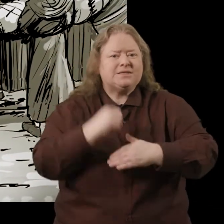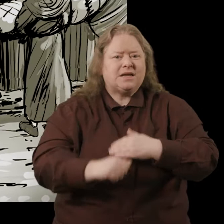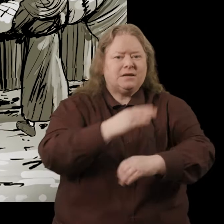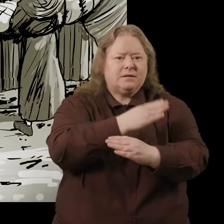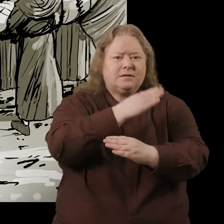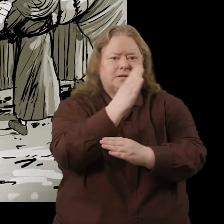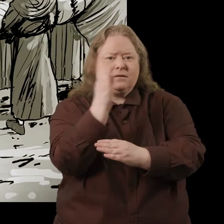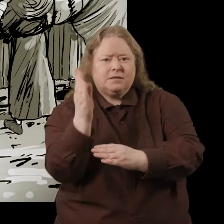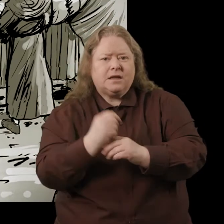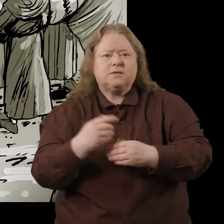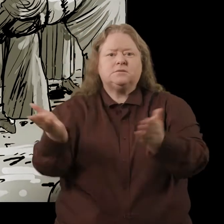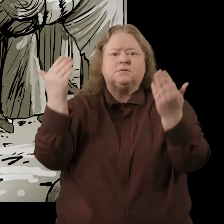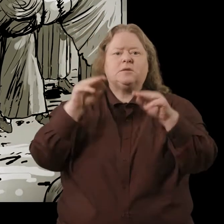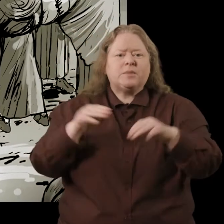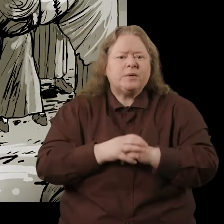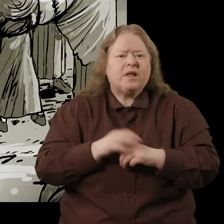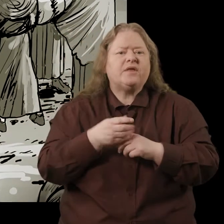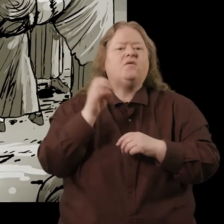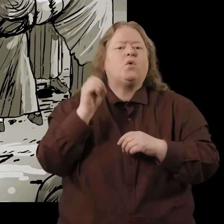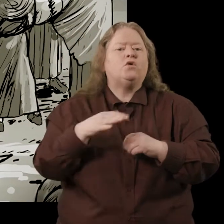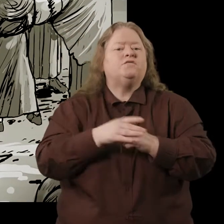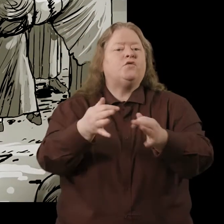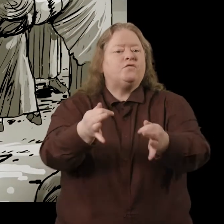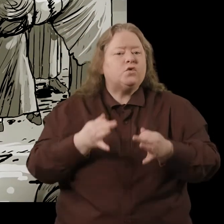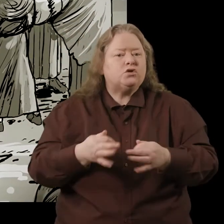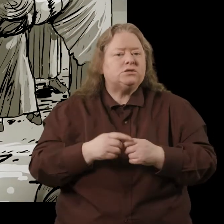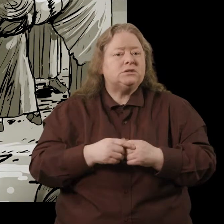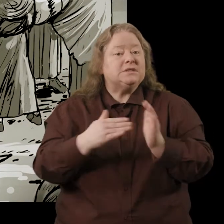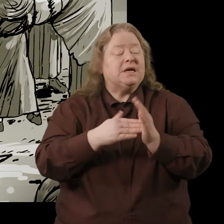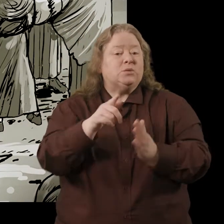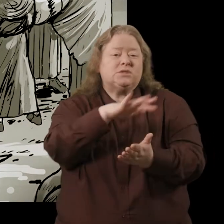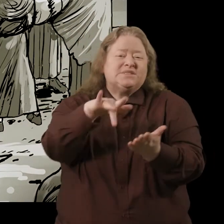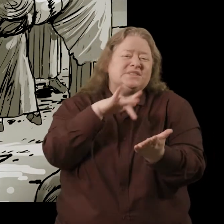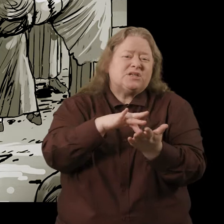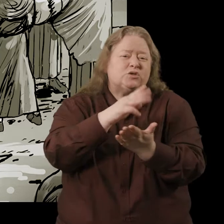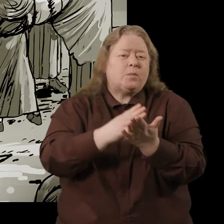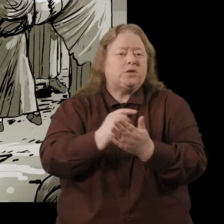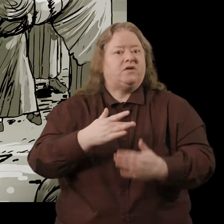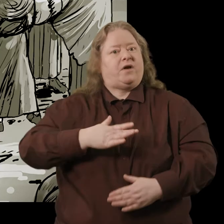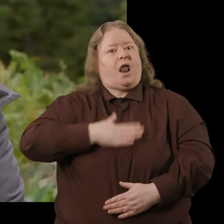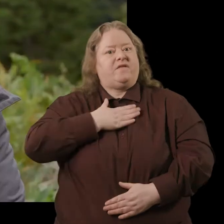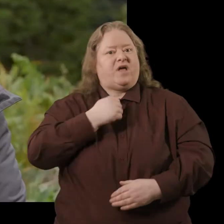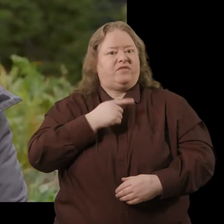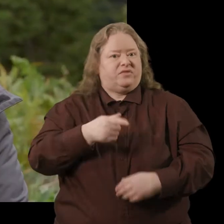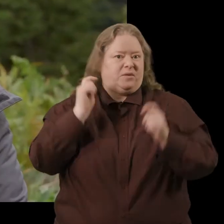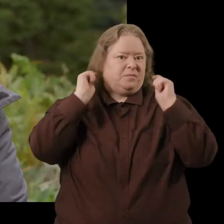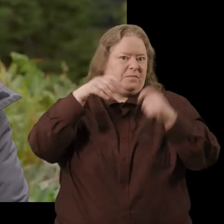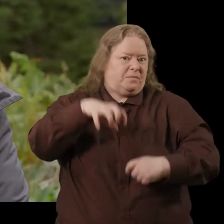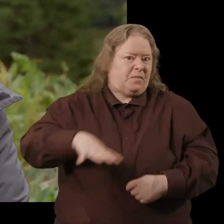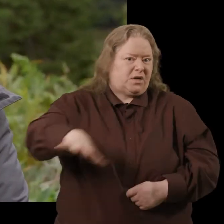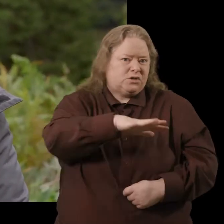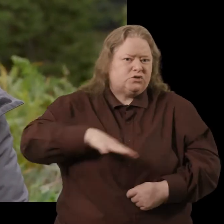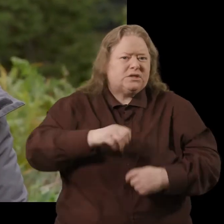people to prayers, and then of course for funerals as well. Yeah, it was a central part of life at the monastery. And a real symbol